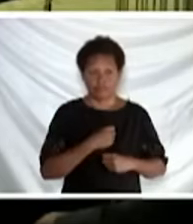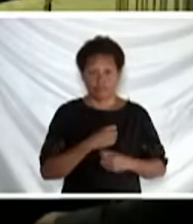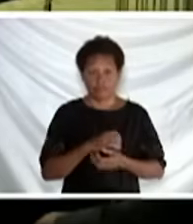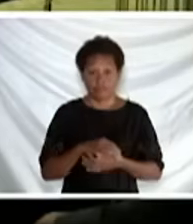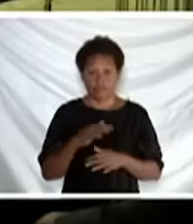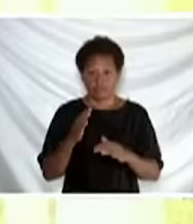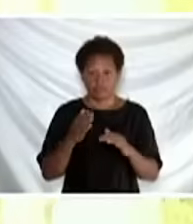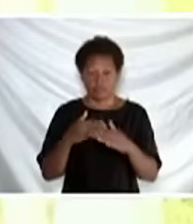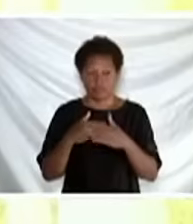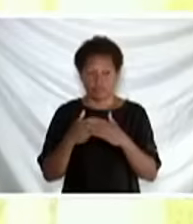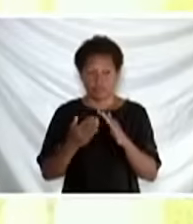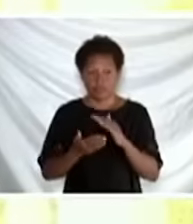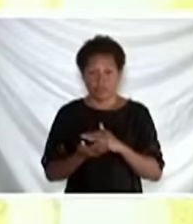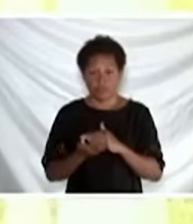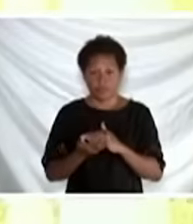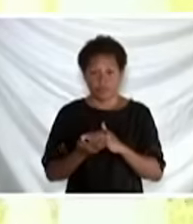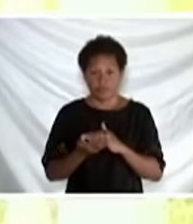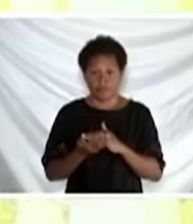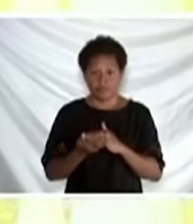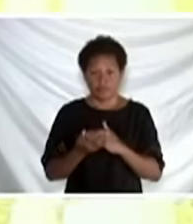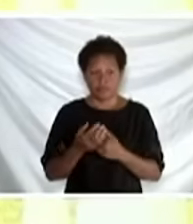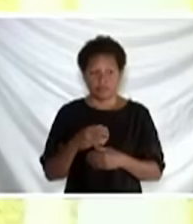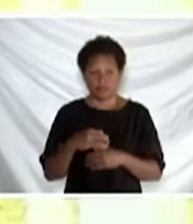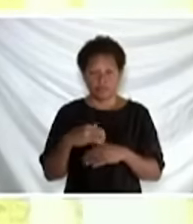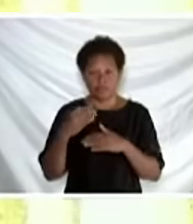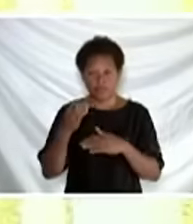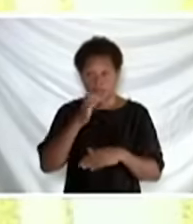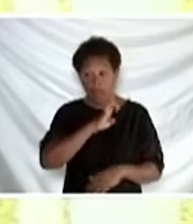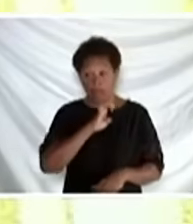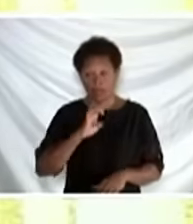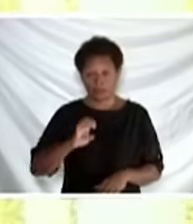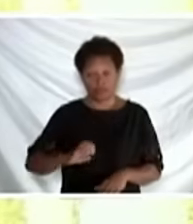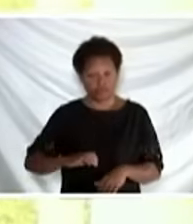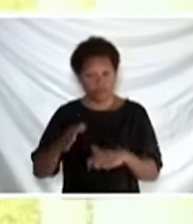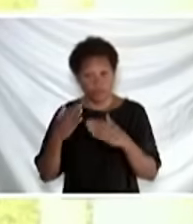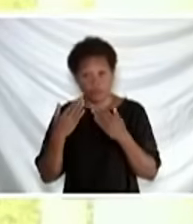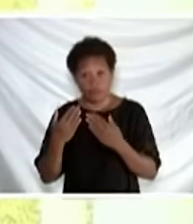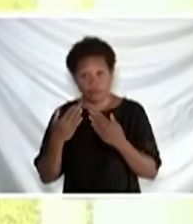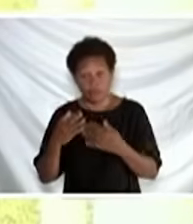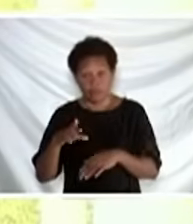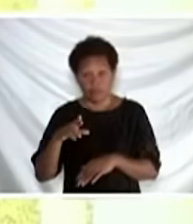On behalf of His Excellency the President, I thank you for the